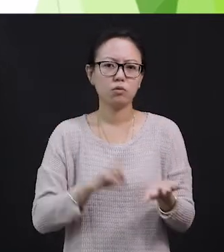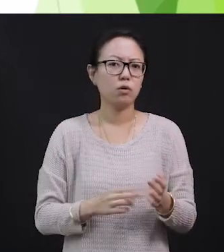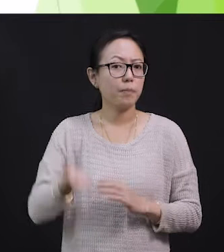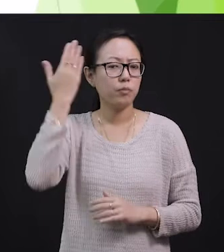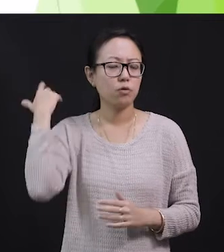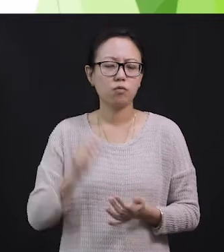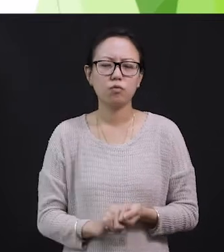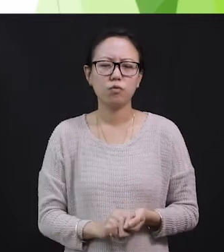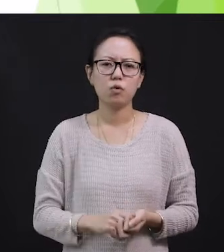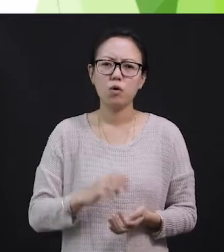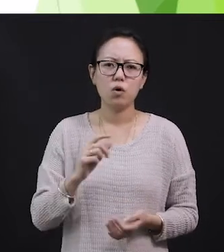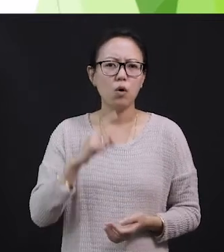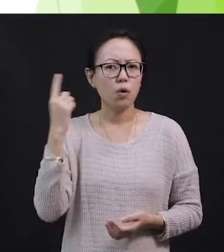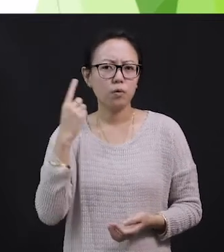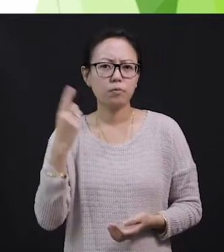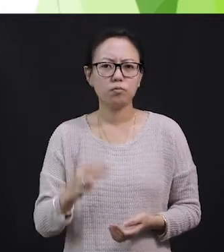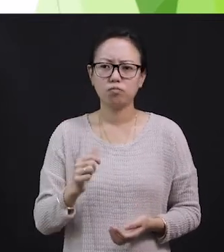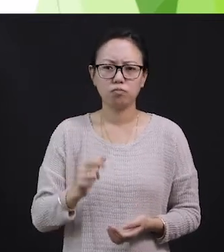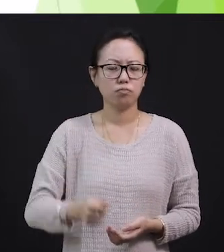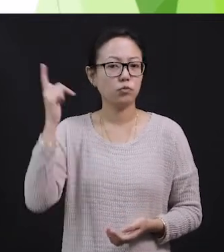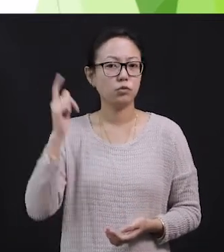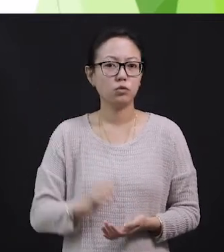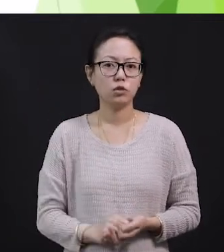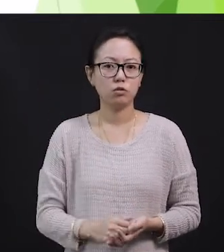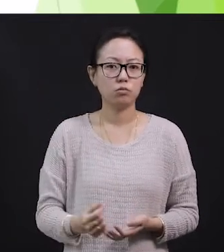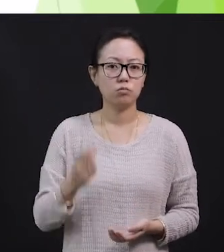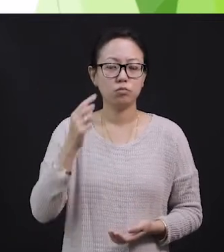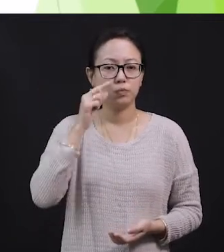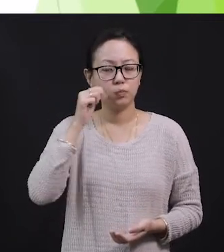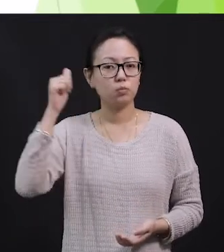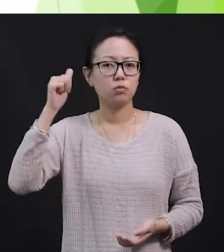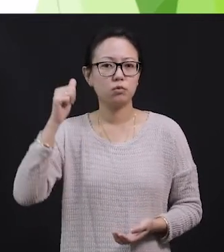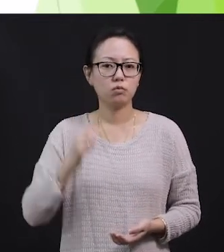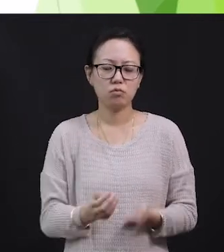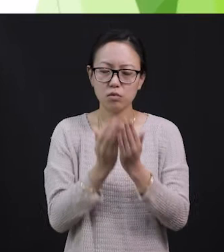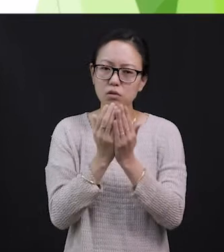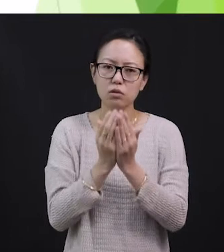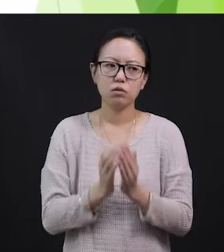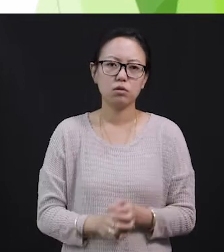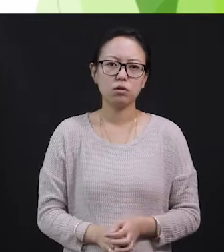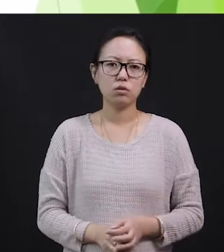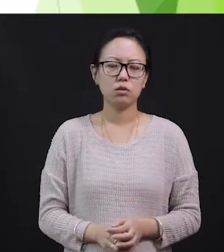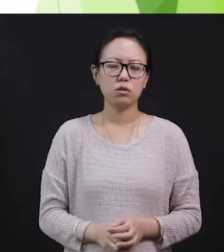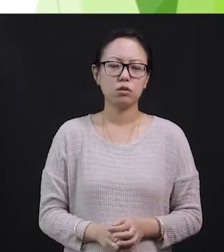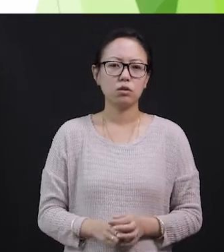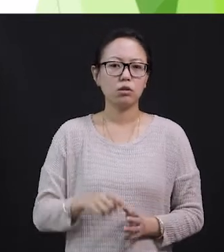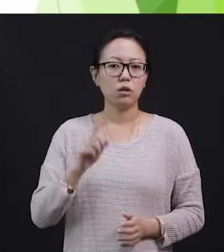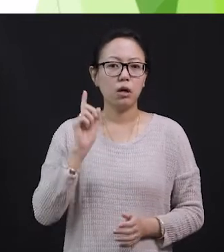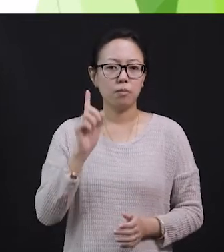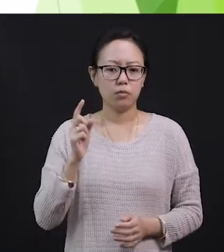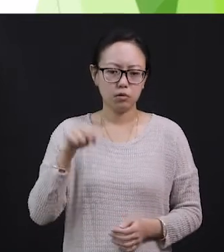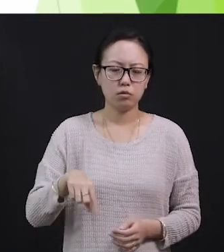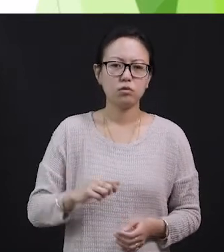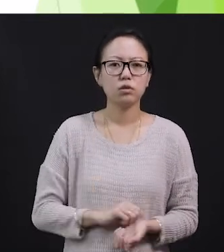felt, and the whole era, this is known as social reforms and reformers. So